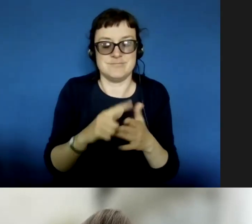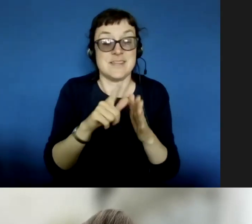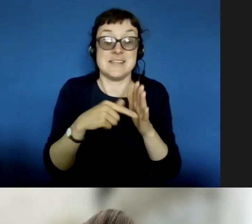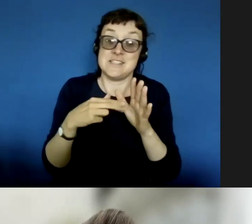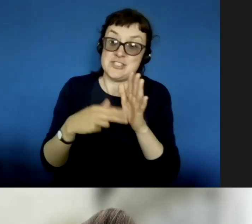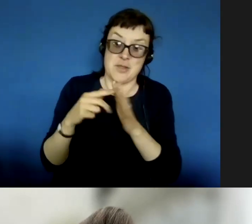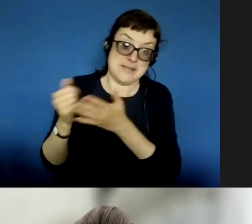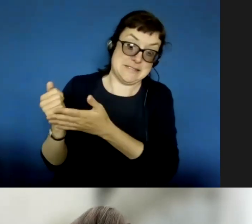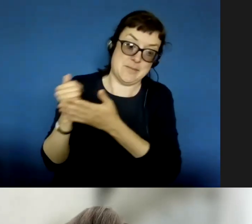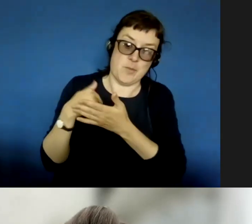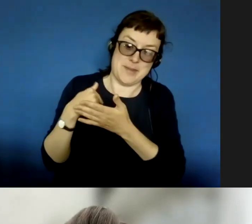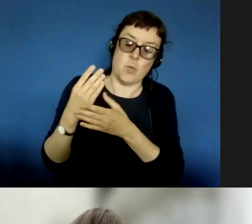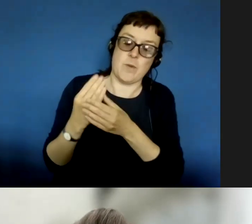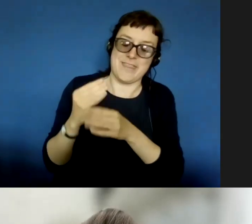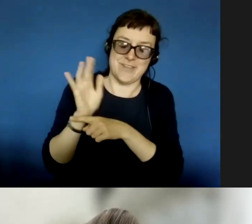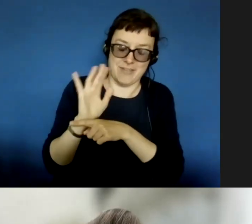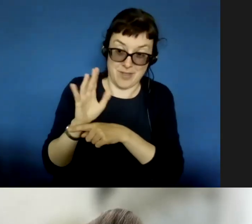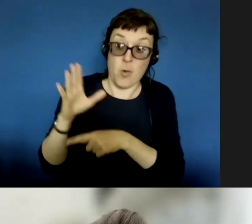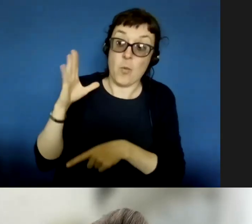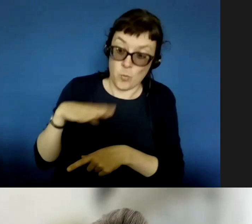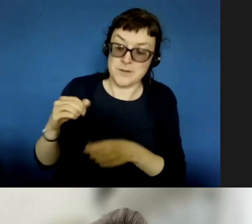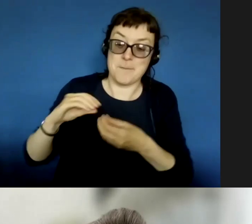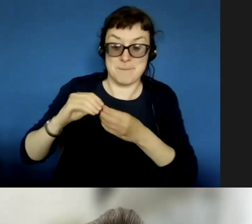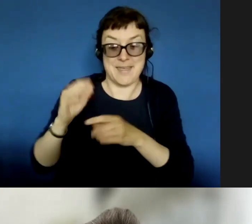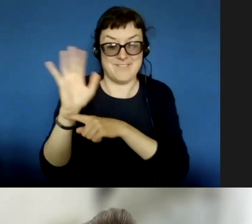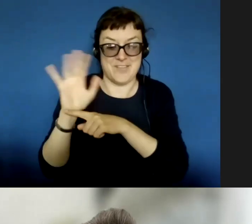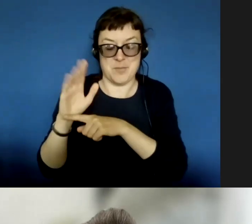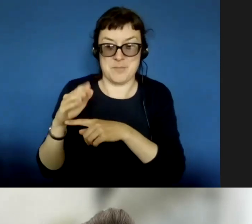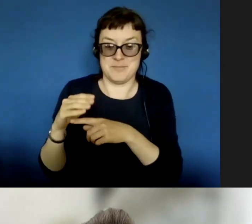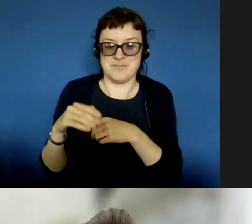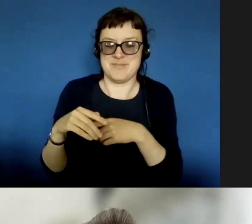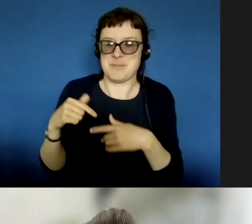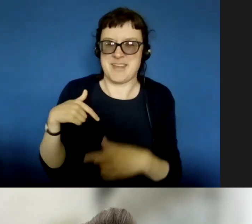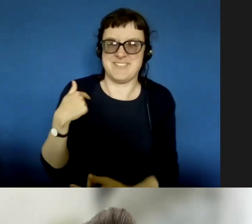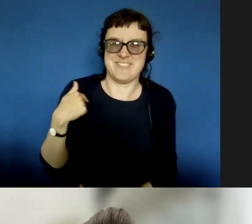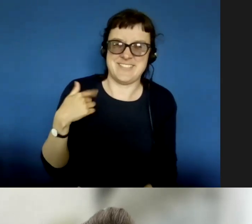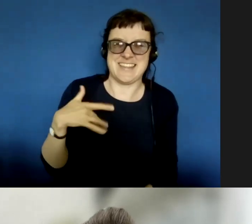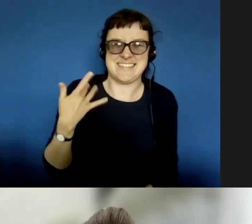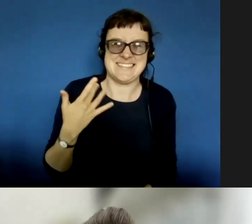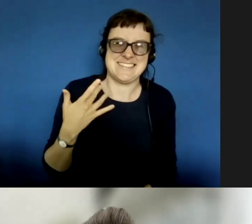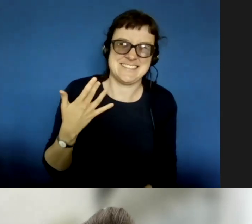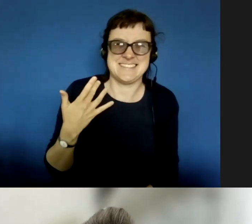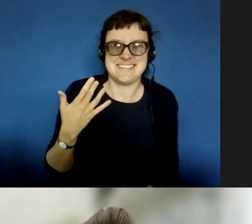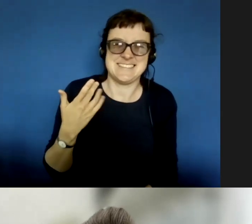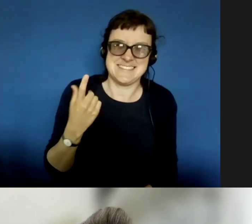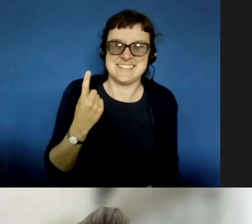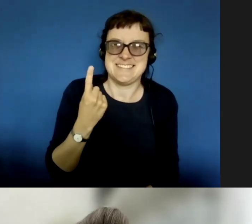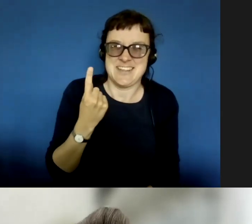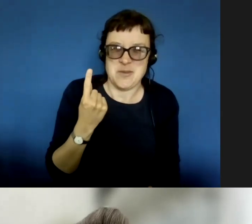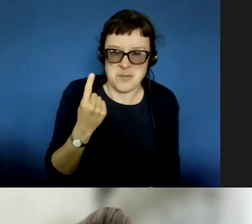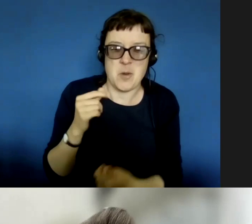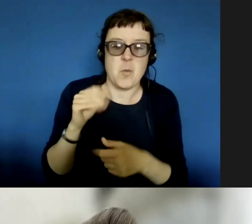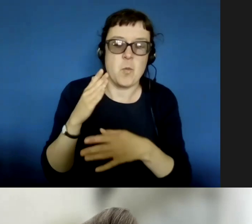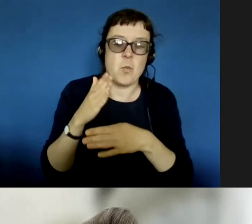about my films and wanted my films to be made anyway, but we were kind of like, it would probably work